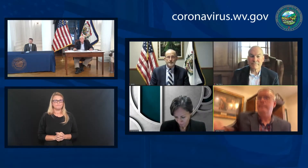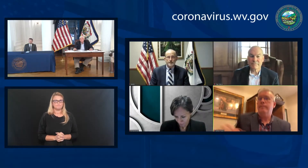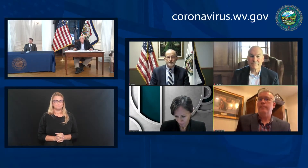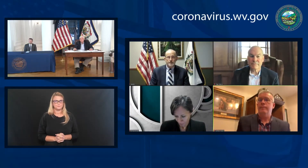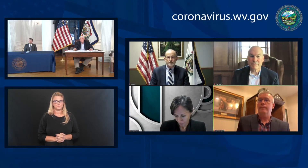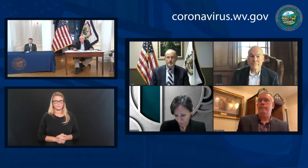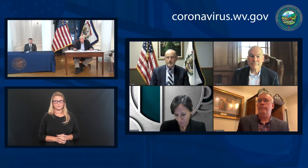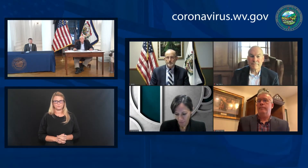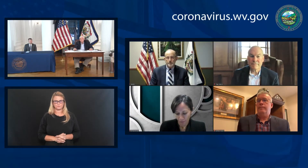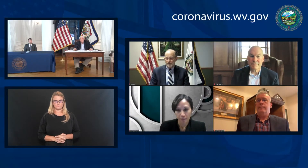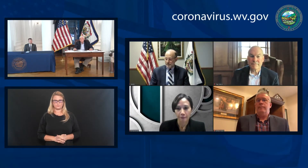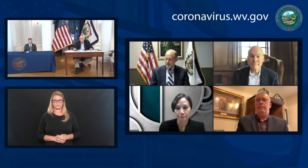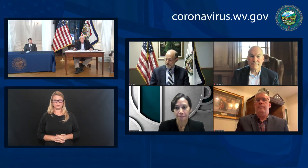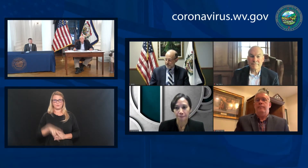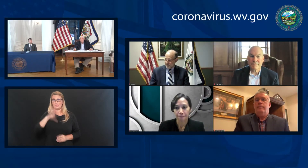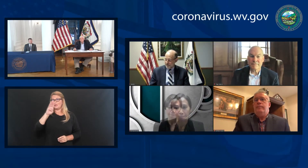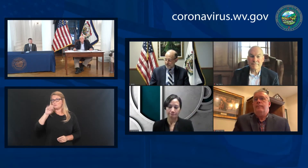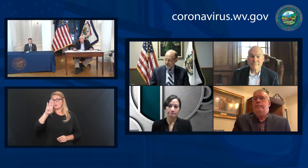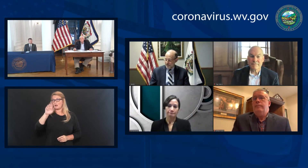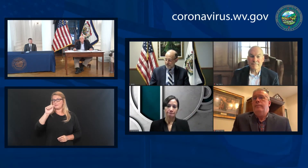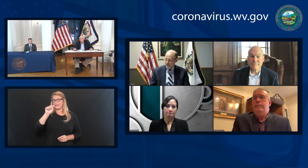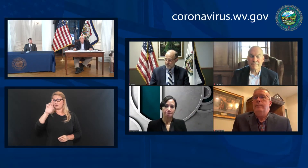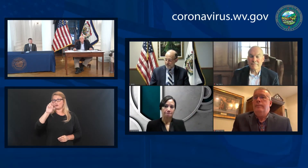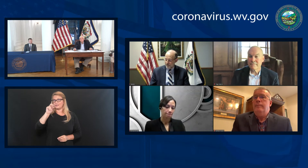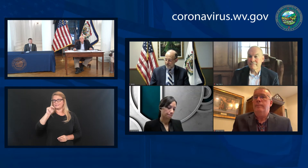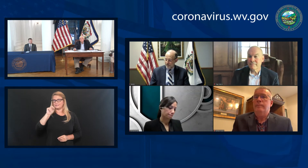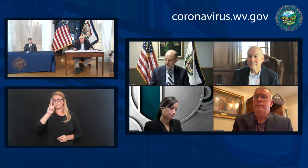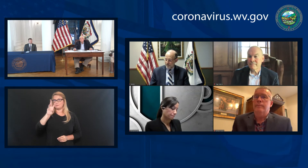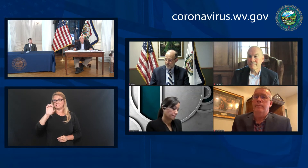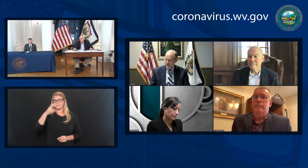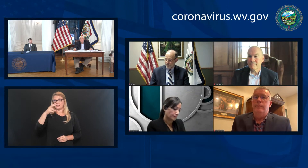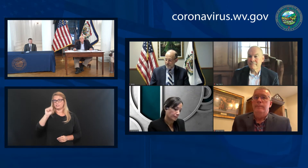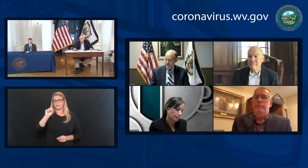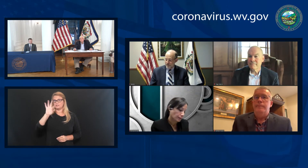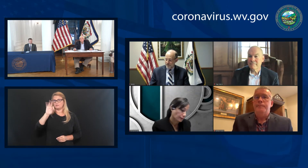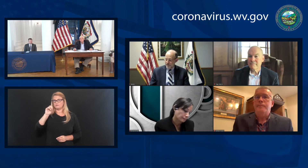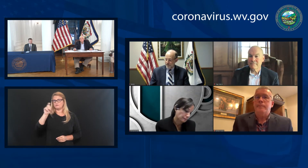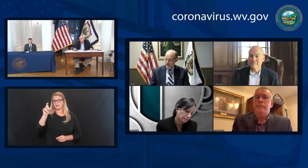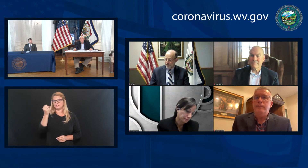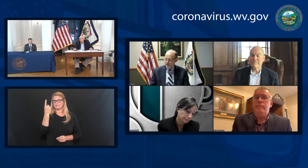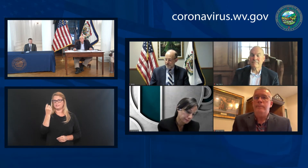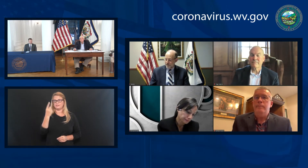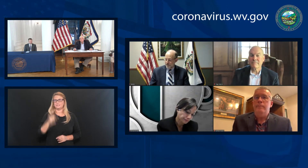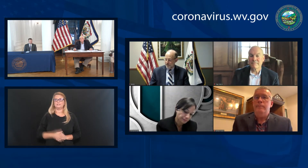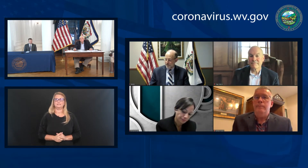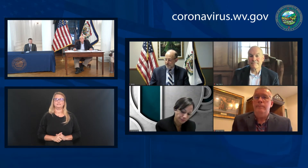All right, thank you, Charles. Next to Bob Aaron with WCHS and Fox 11.